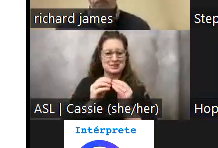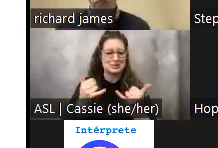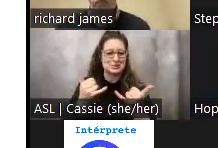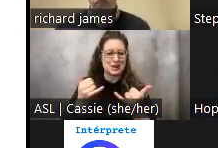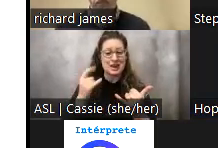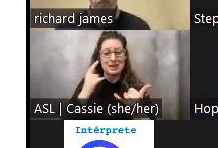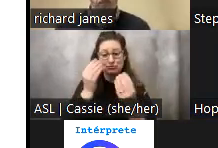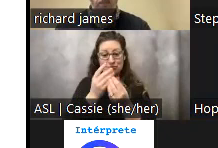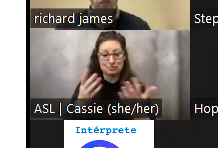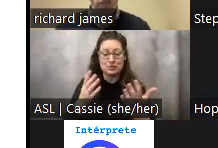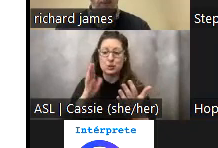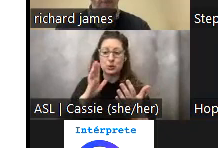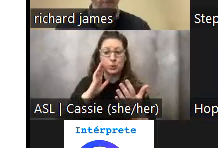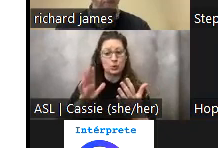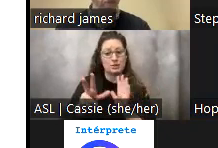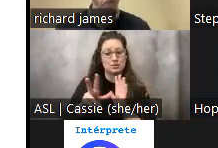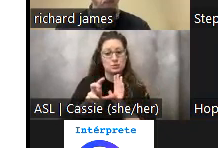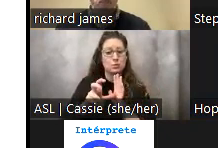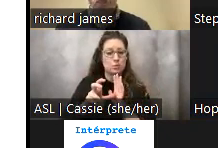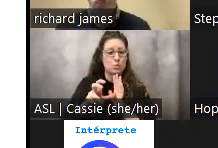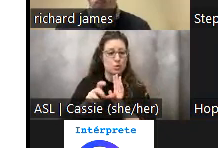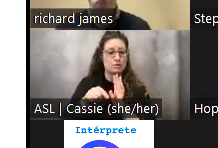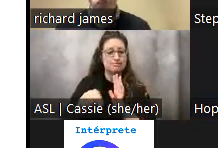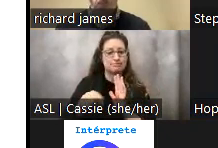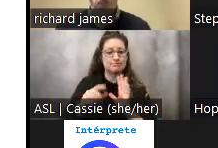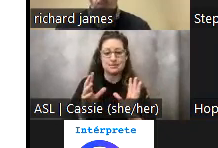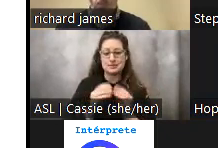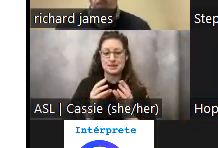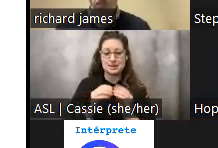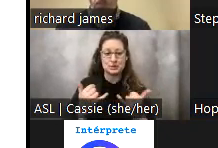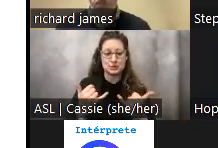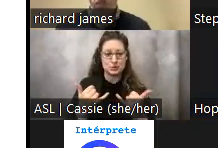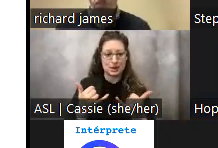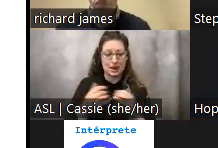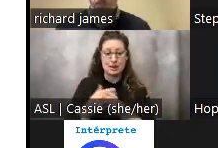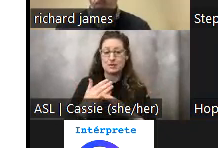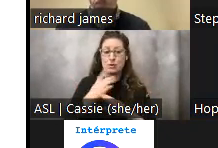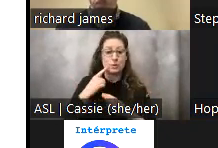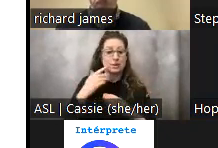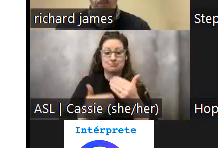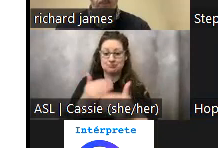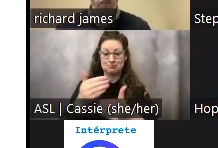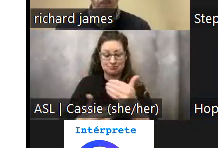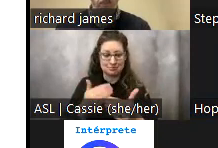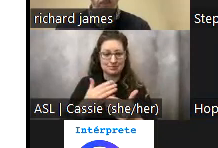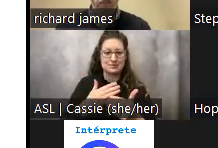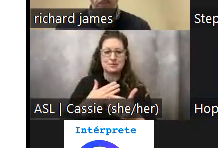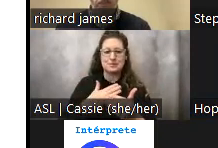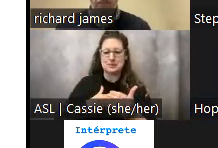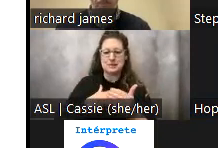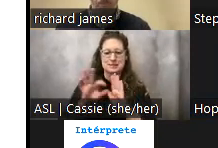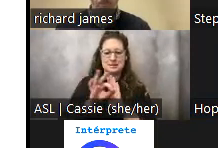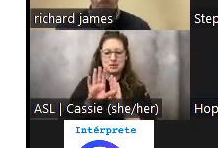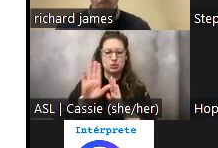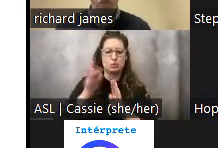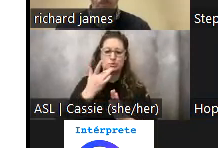And before we begin, we want to help everyone choose their appropriate Zoom settings for the event. So I'm going to turn it